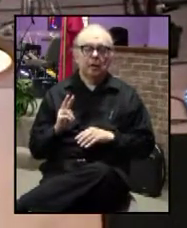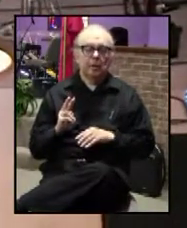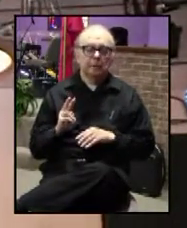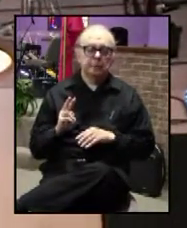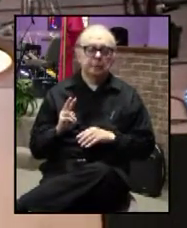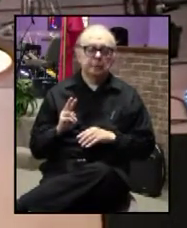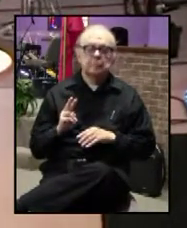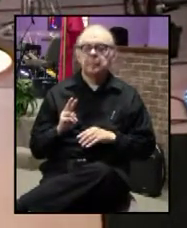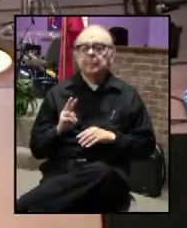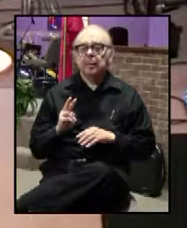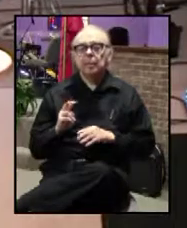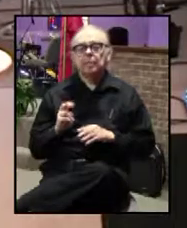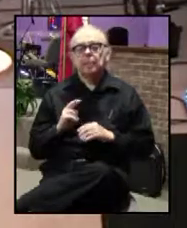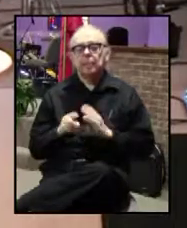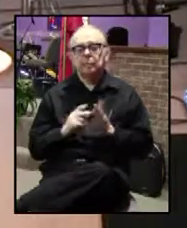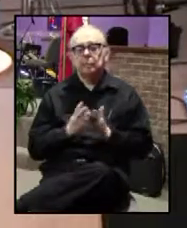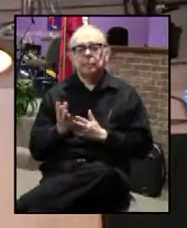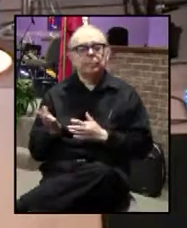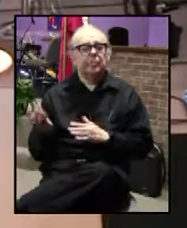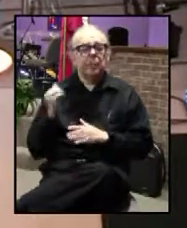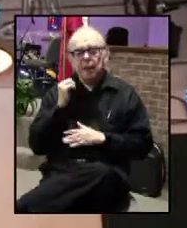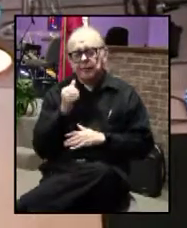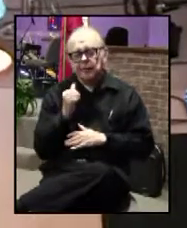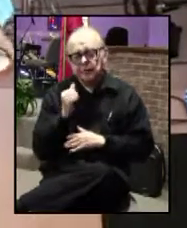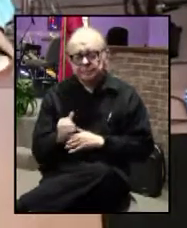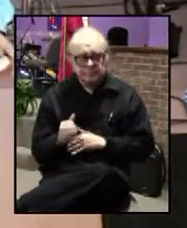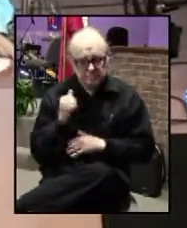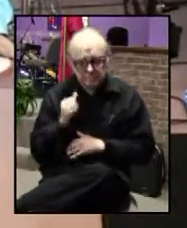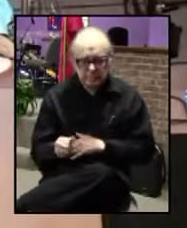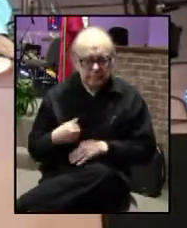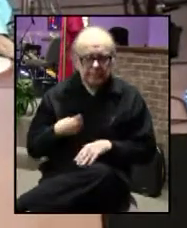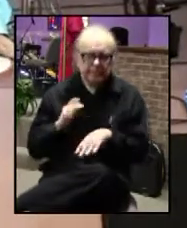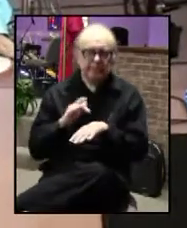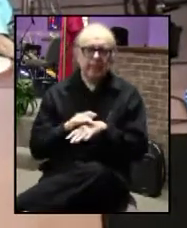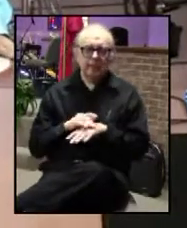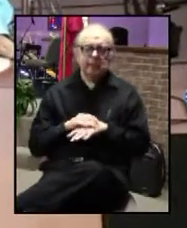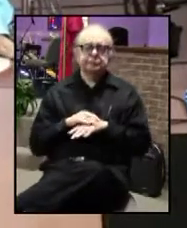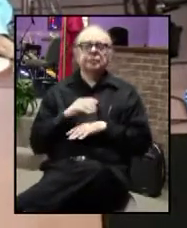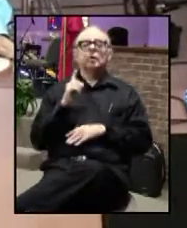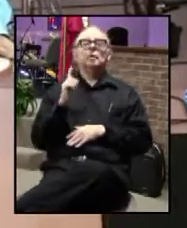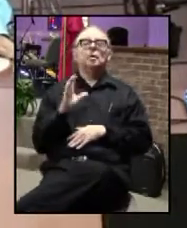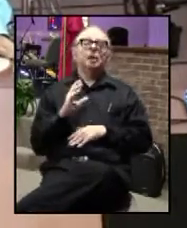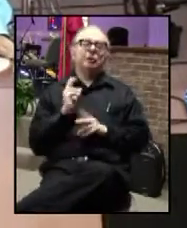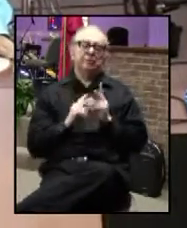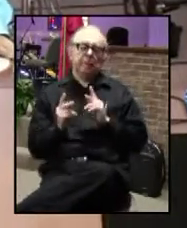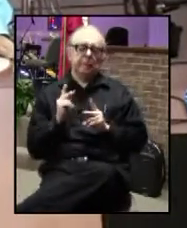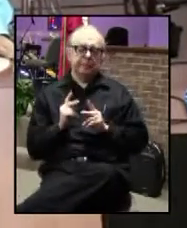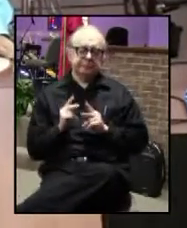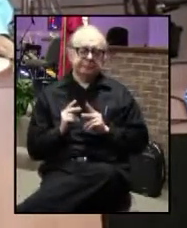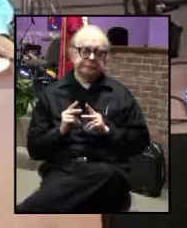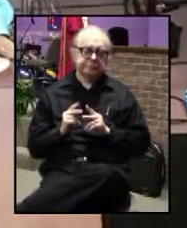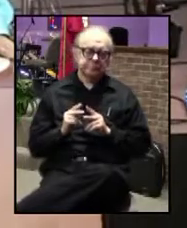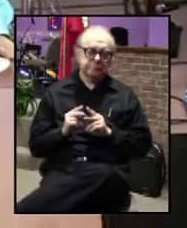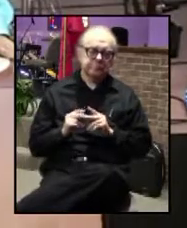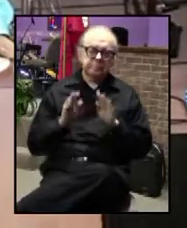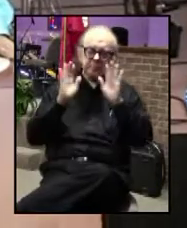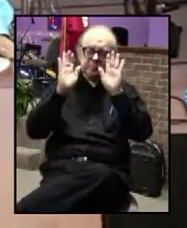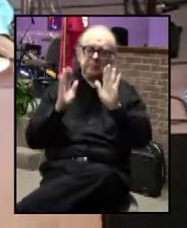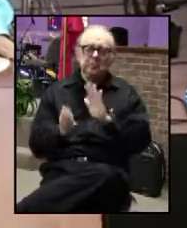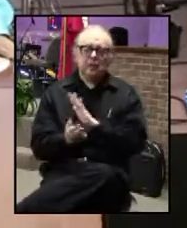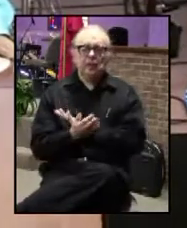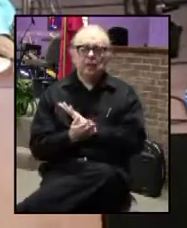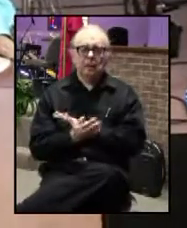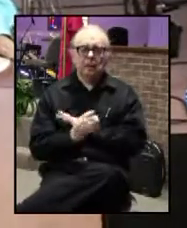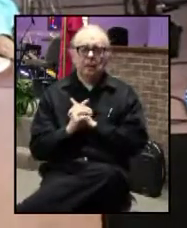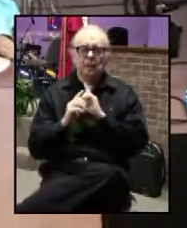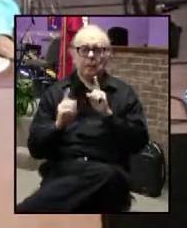are going through there every day. Every day we're reaching 100 people. On a Sunday morning,